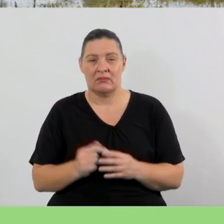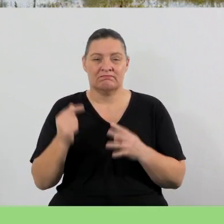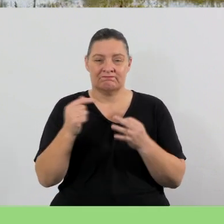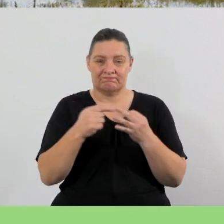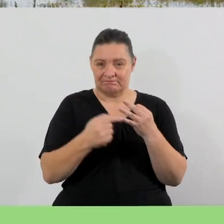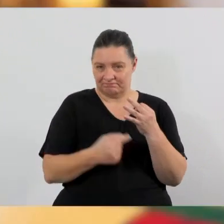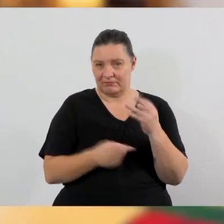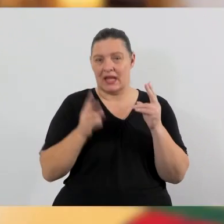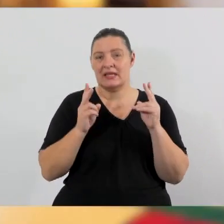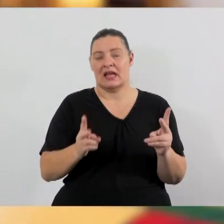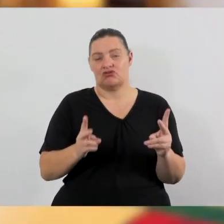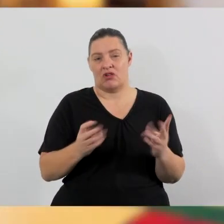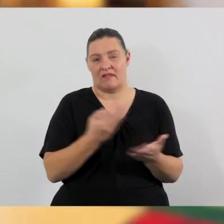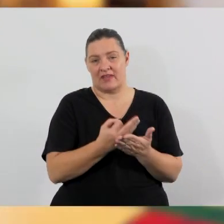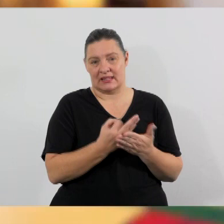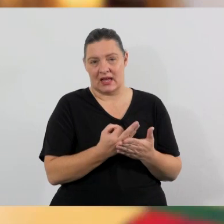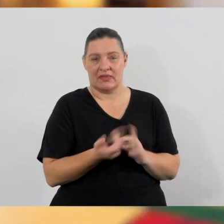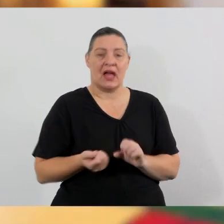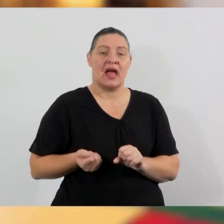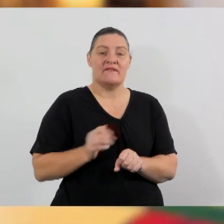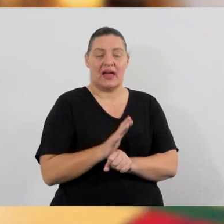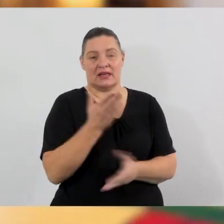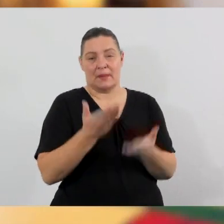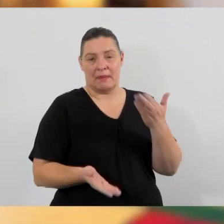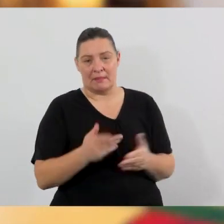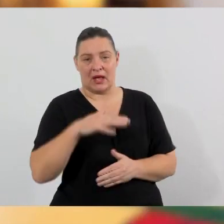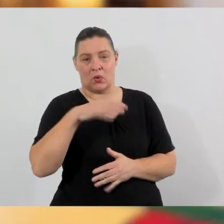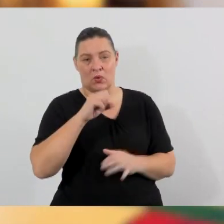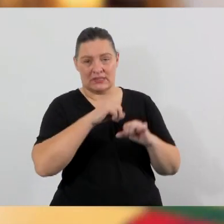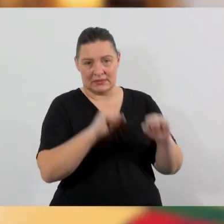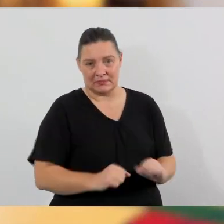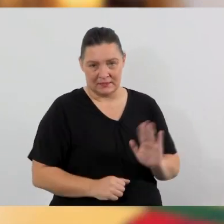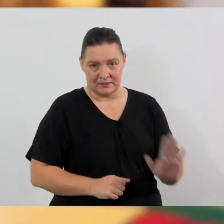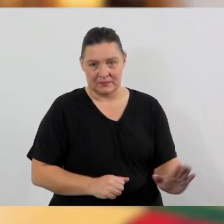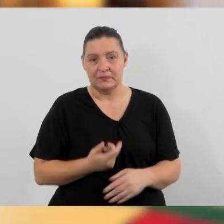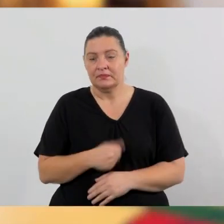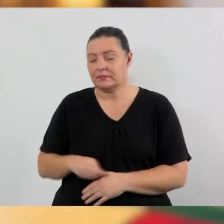those are the three natural factors that affect the balance in the ecosystem.